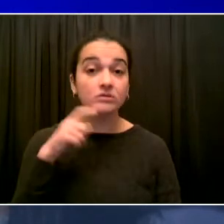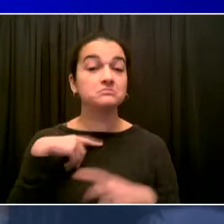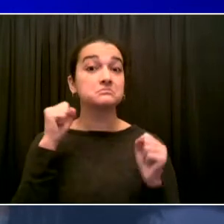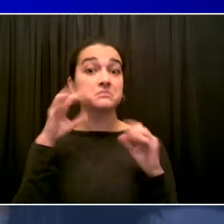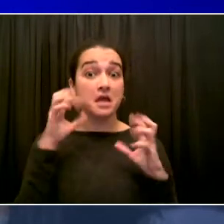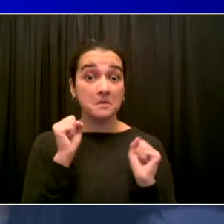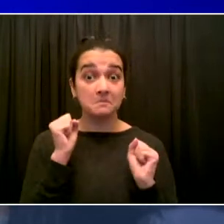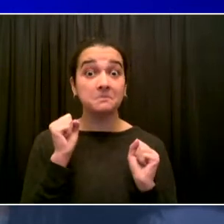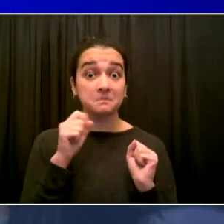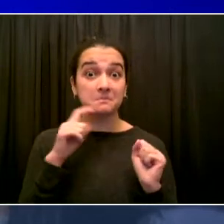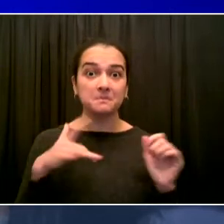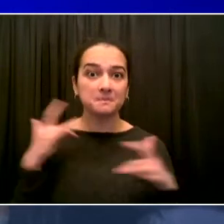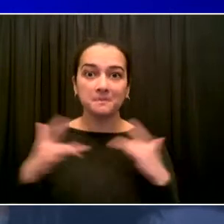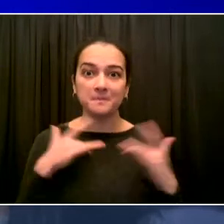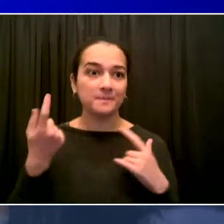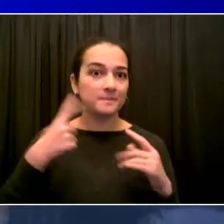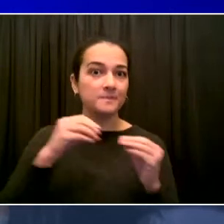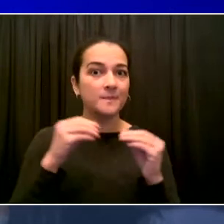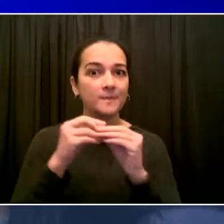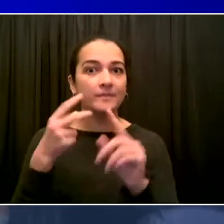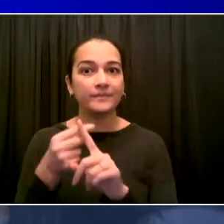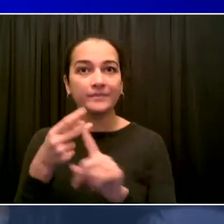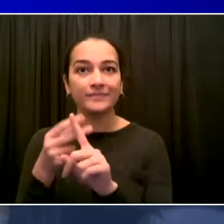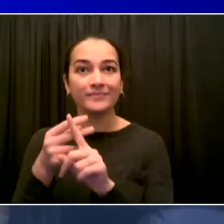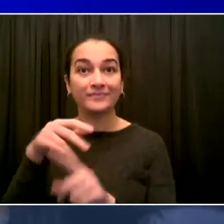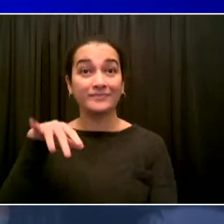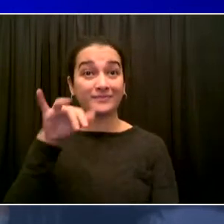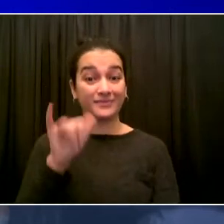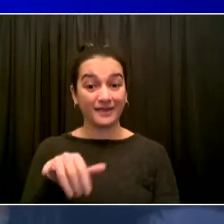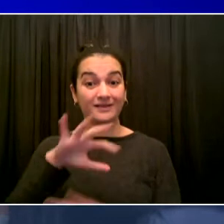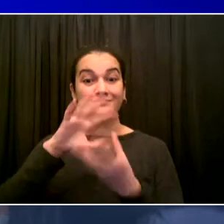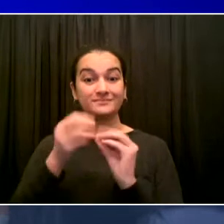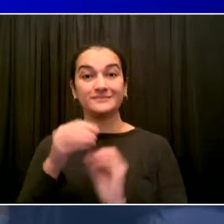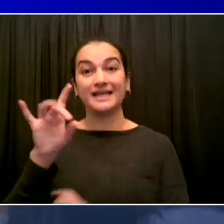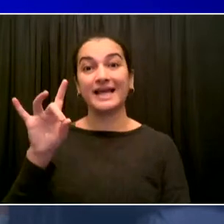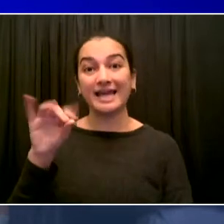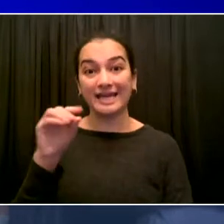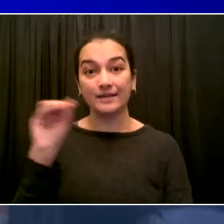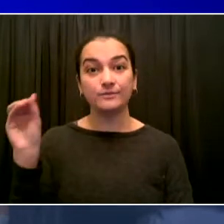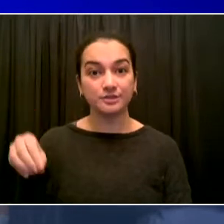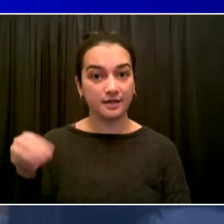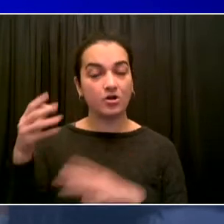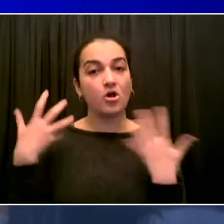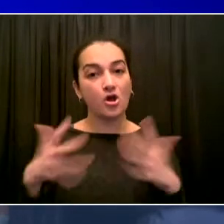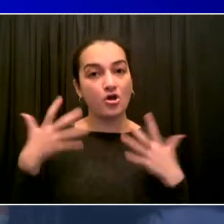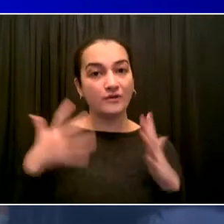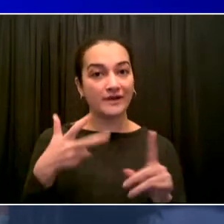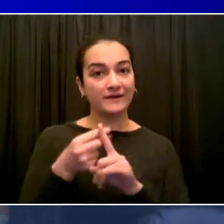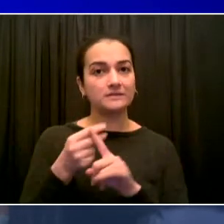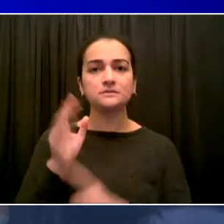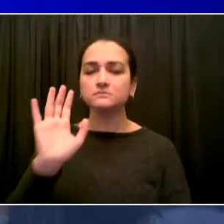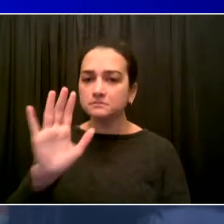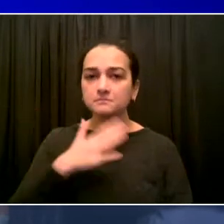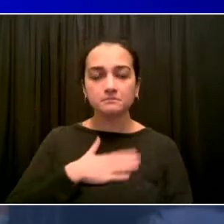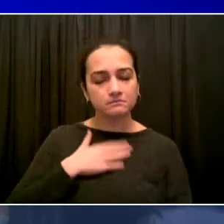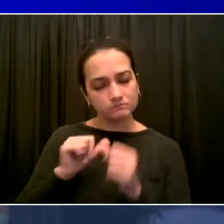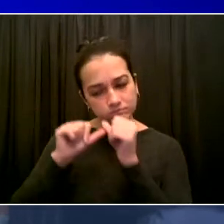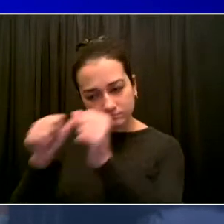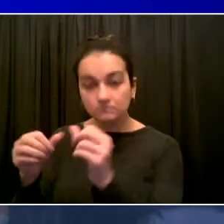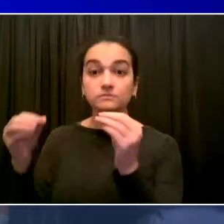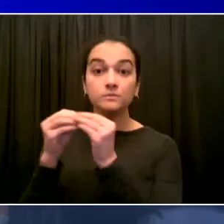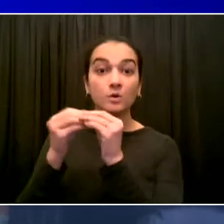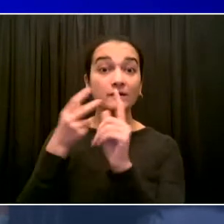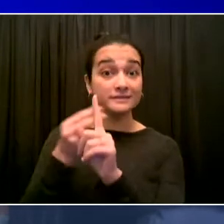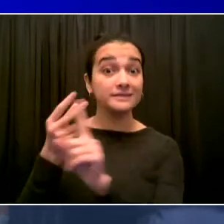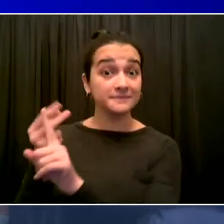80% now vaccinated. That's fantastic. And we want to see them continue. So we're having a lot of demand in school sites. We brought back